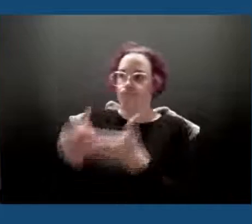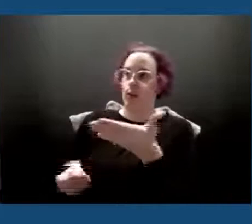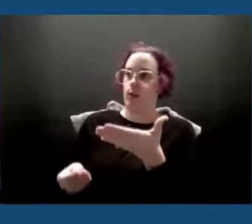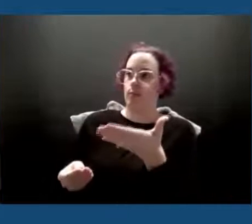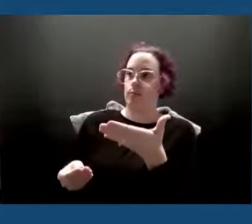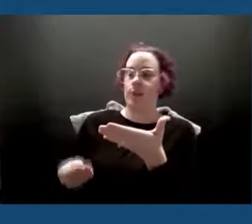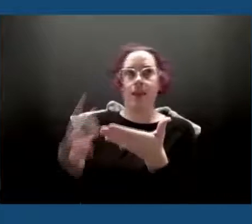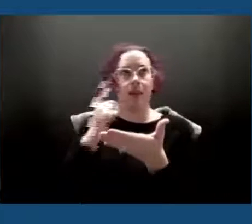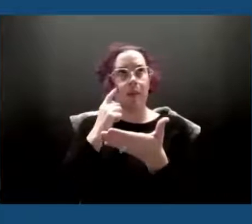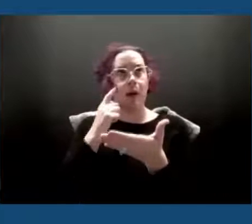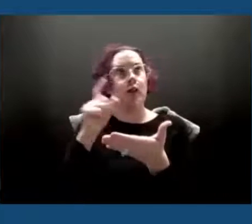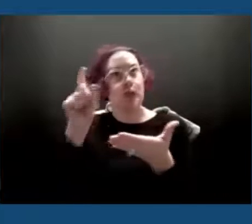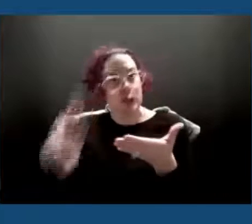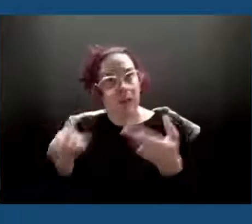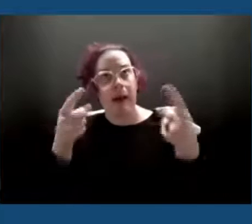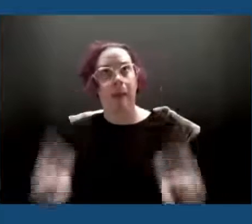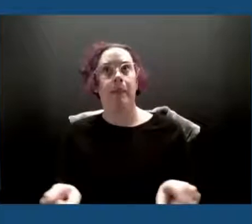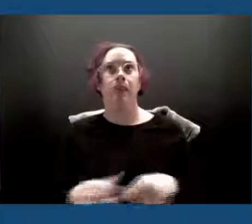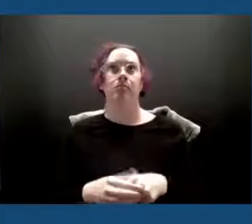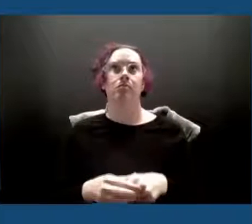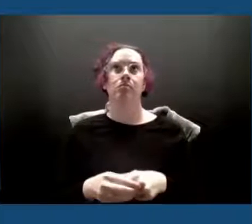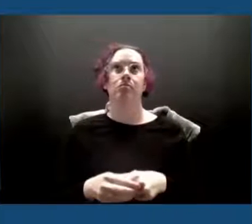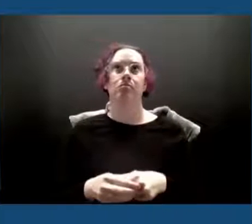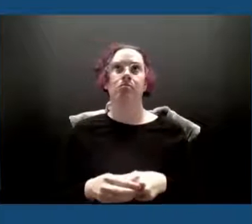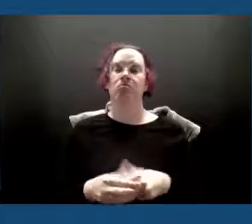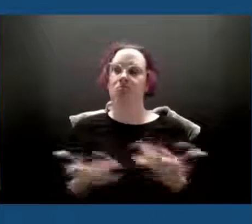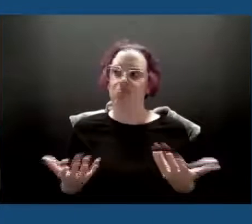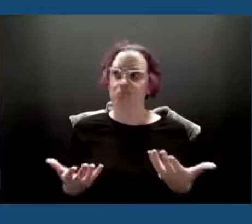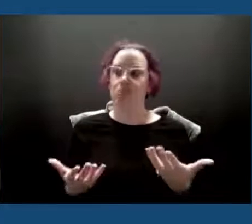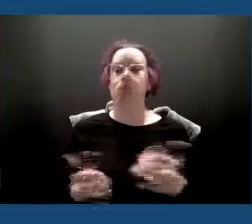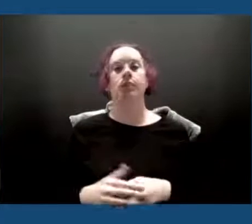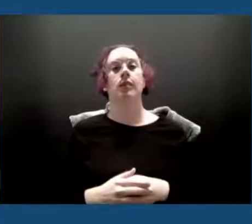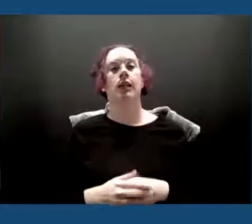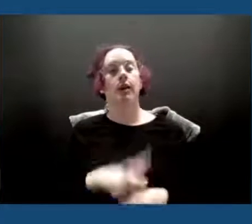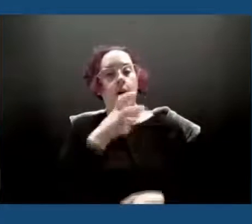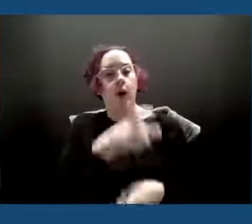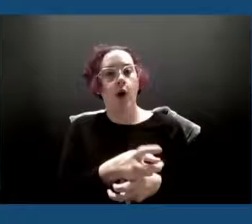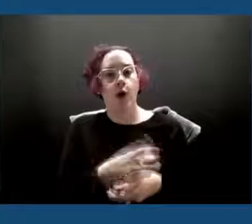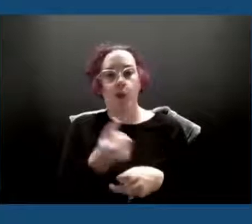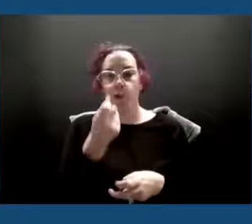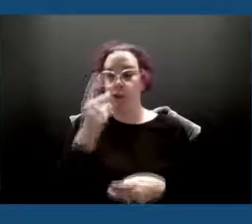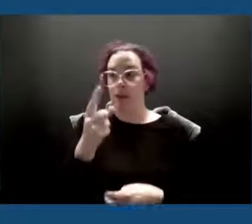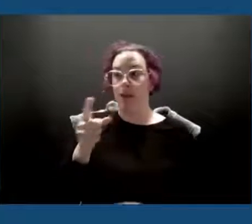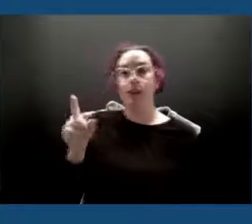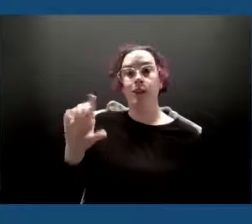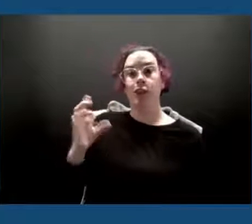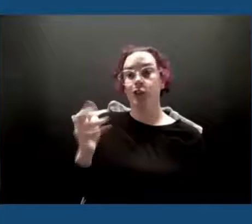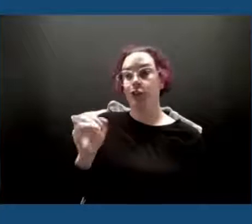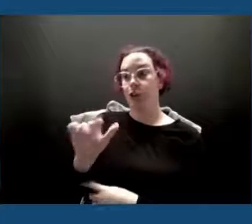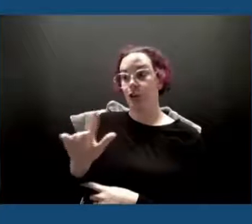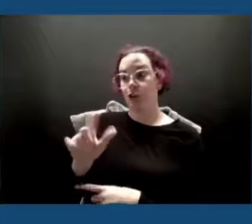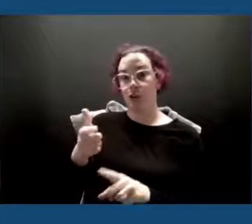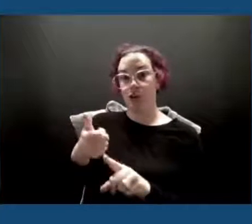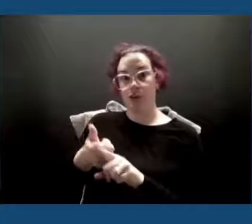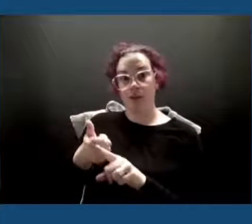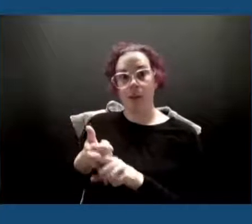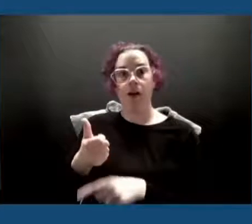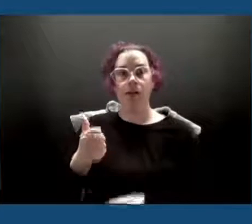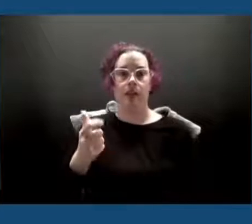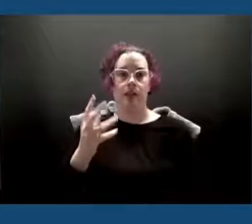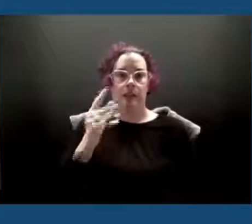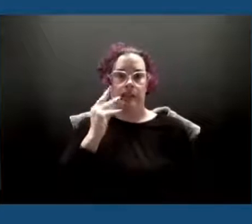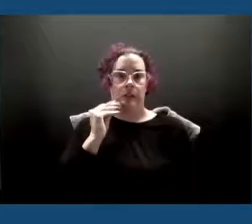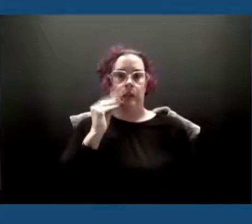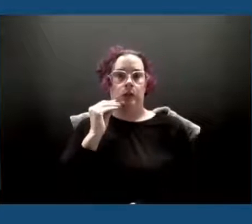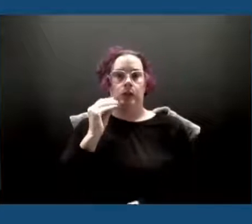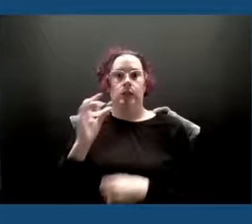been. And it's hard to fathom the trauma that Cheryl herself had to endure in an abusive relationship, but to have